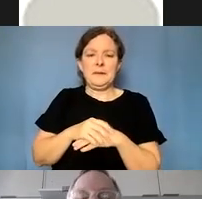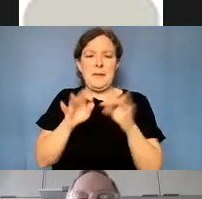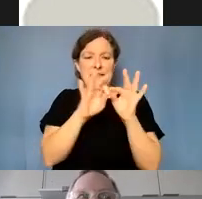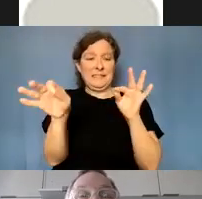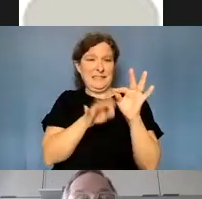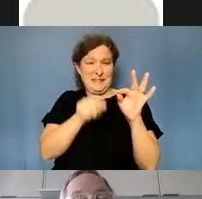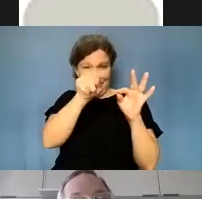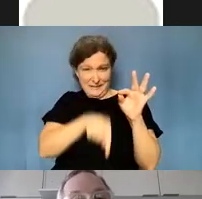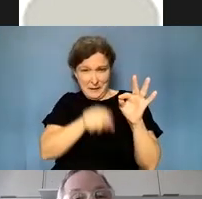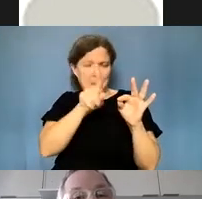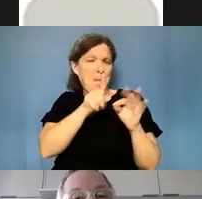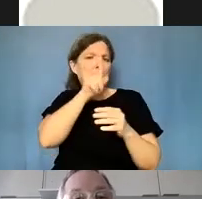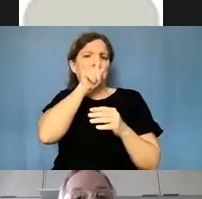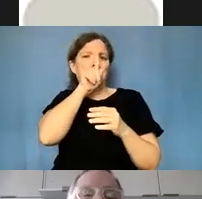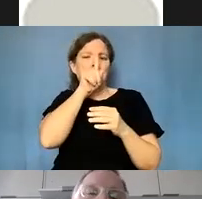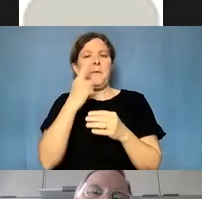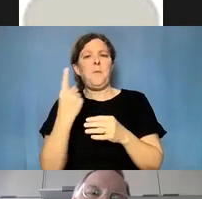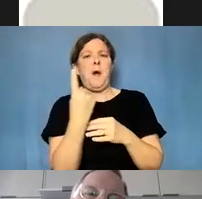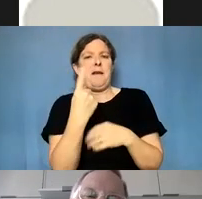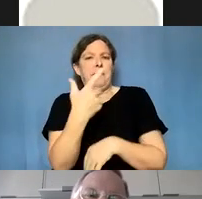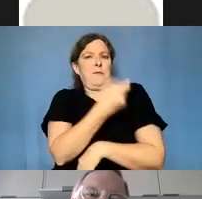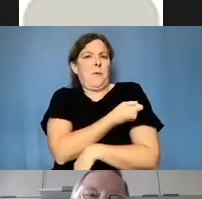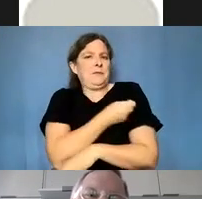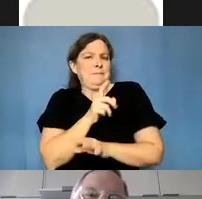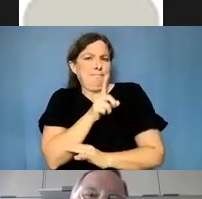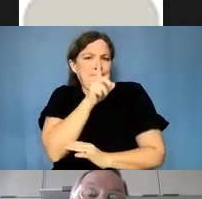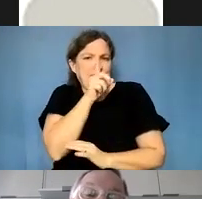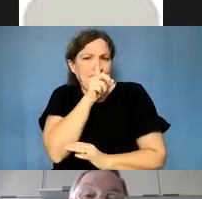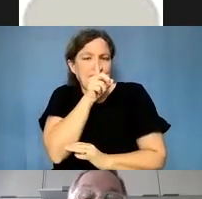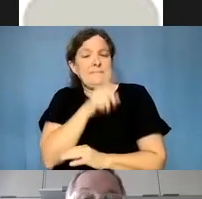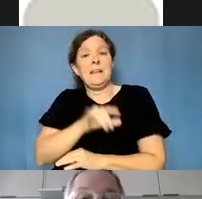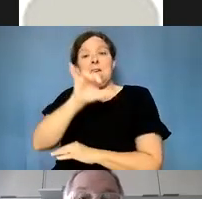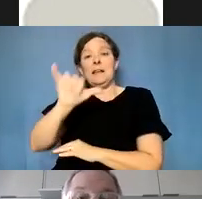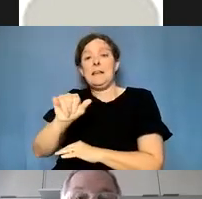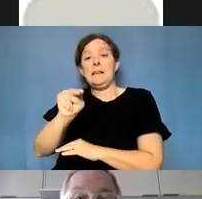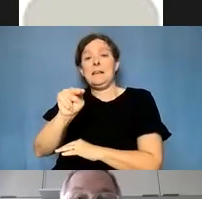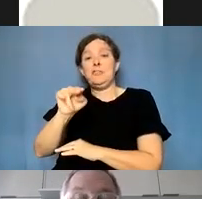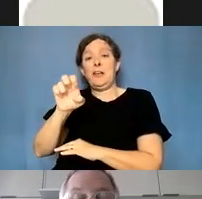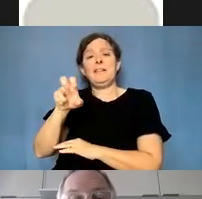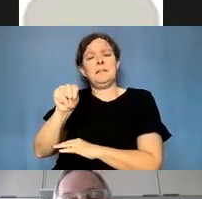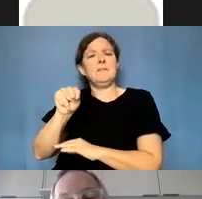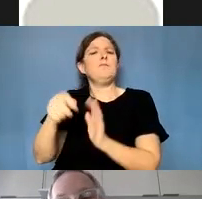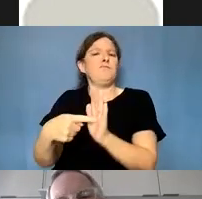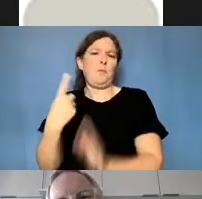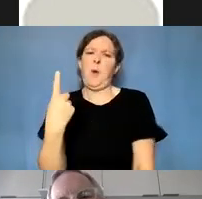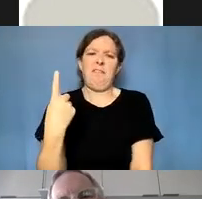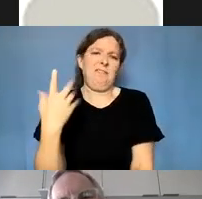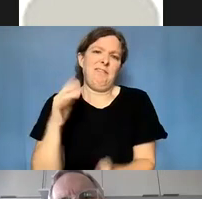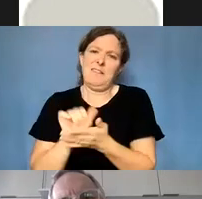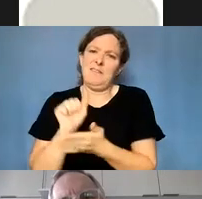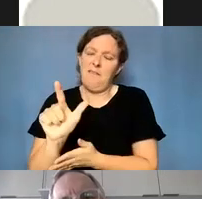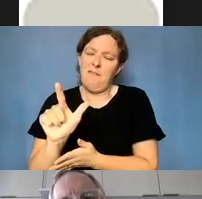really address the single dose vaccine, but Janssen is still a single dose vaccine. I know